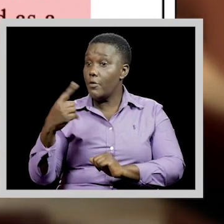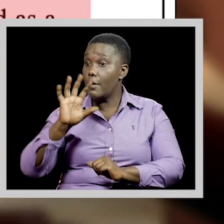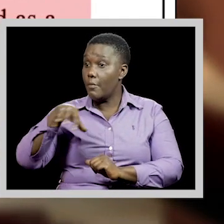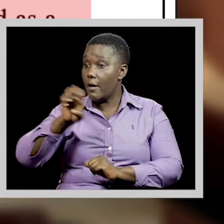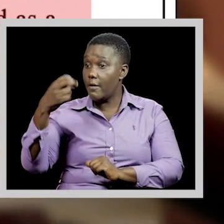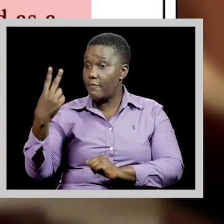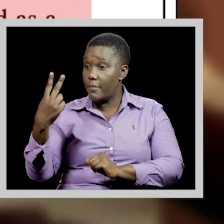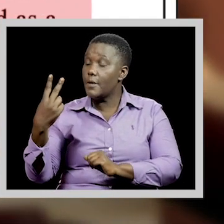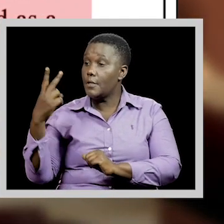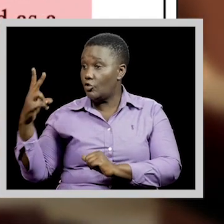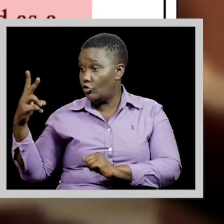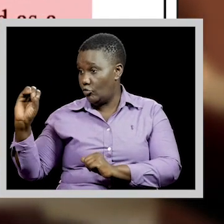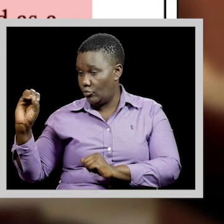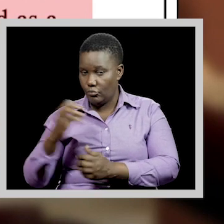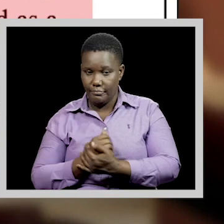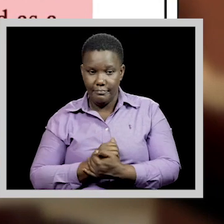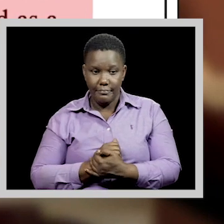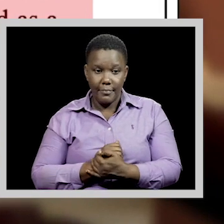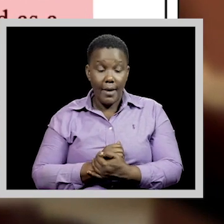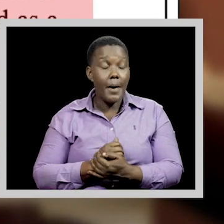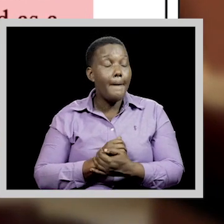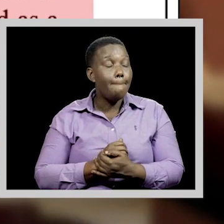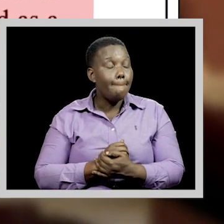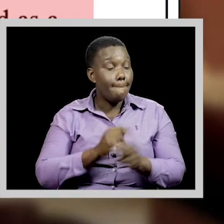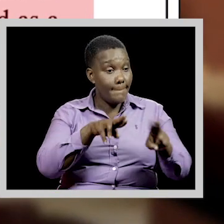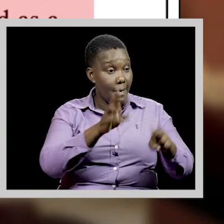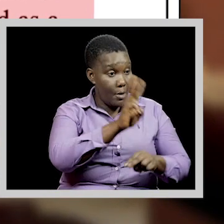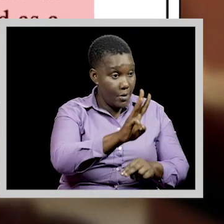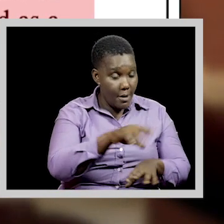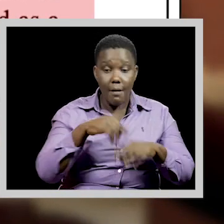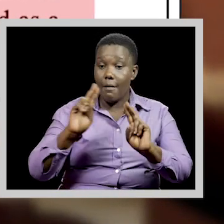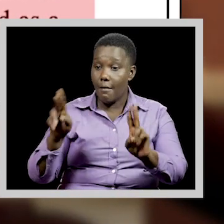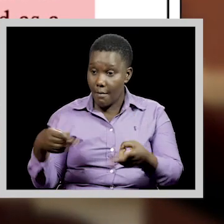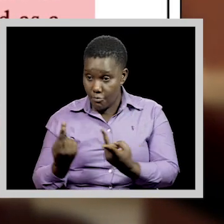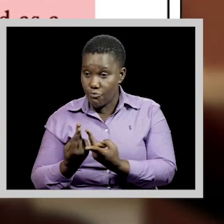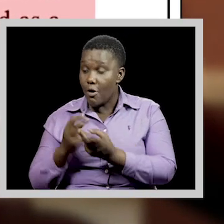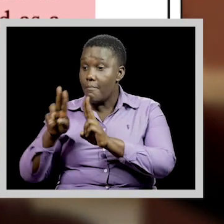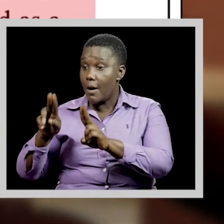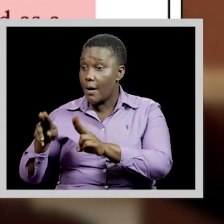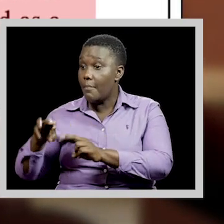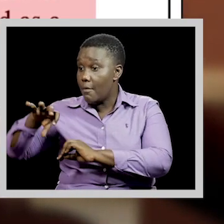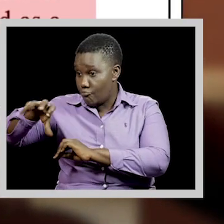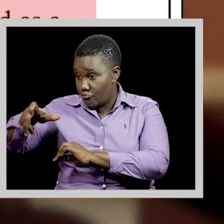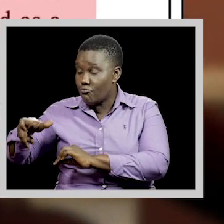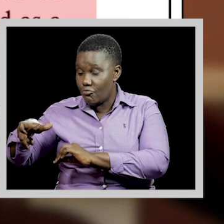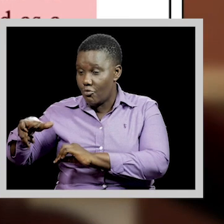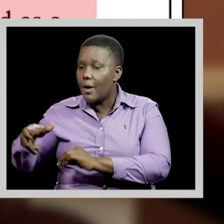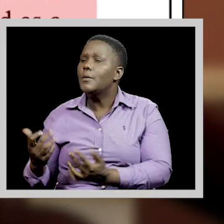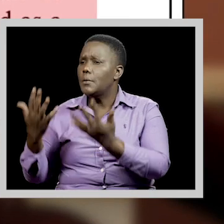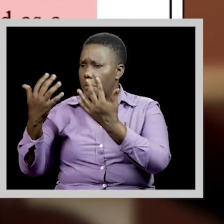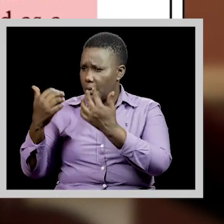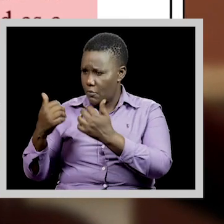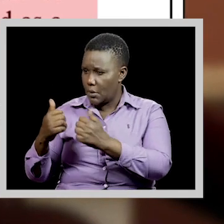Act No. 1 of 2020, a district court premises or a court of resident magistrate